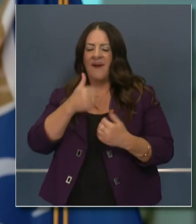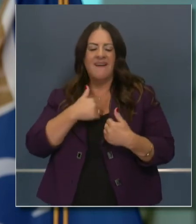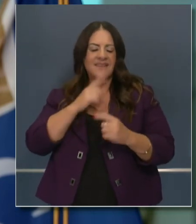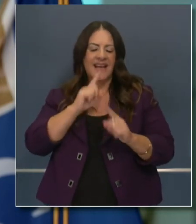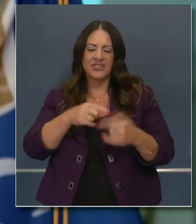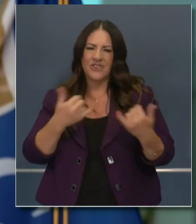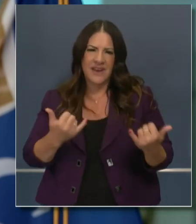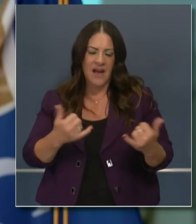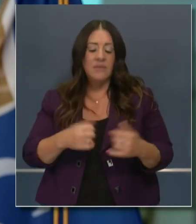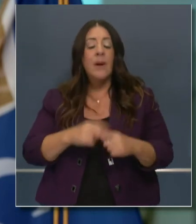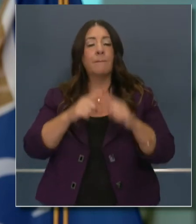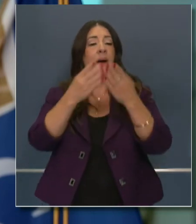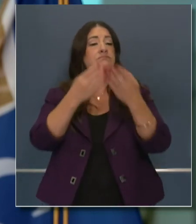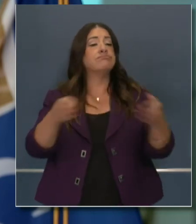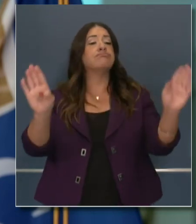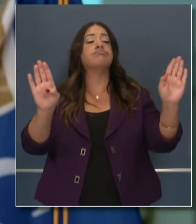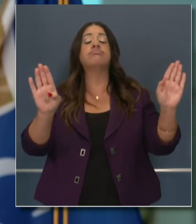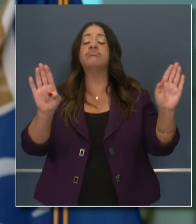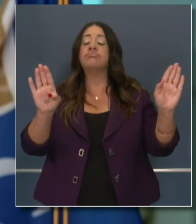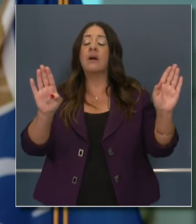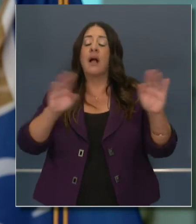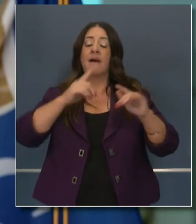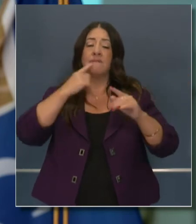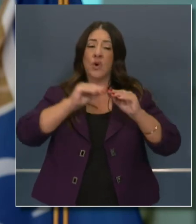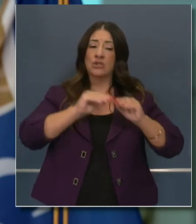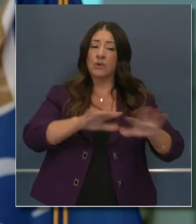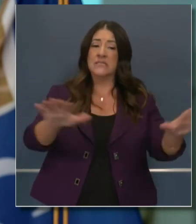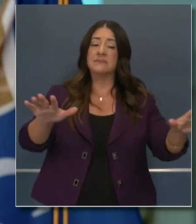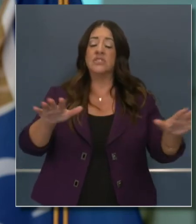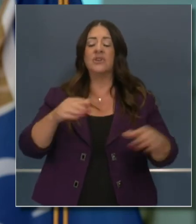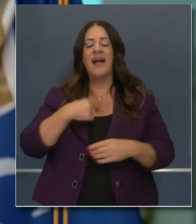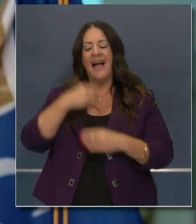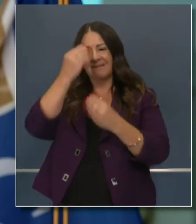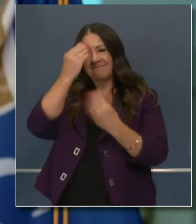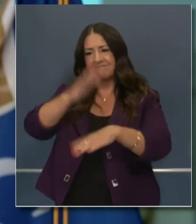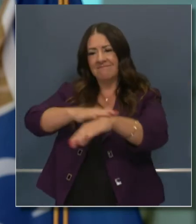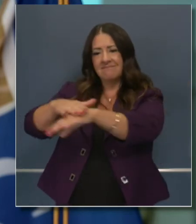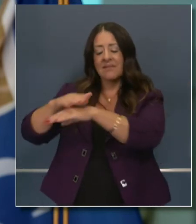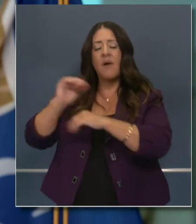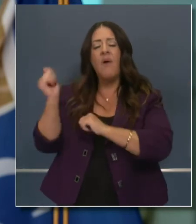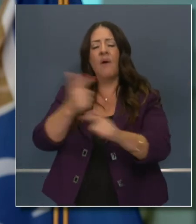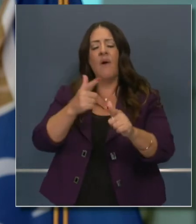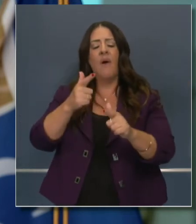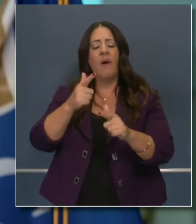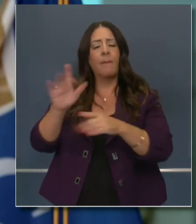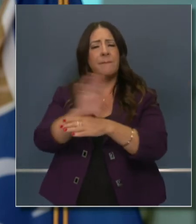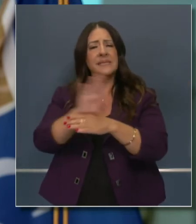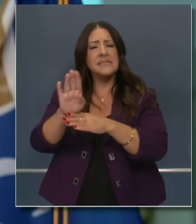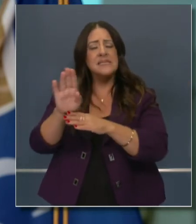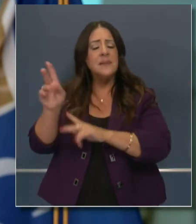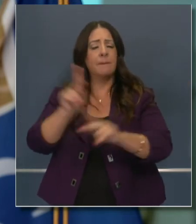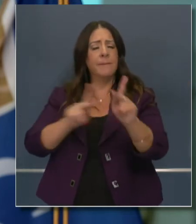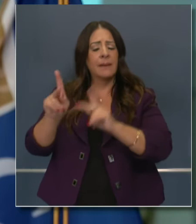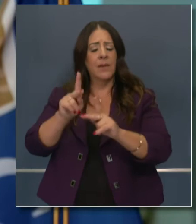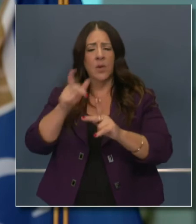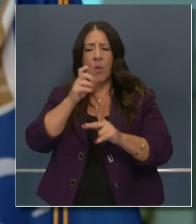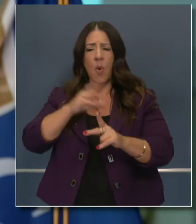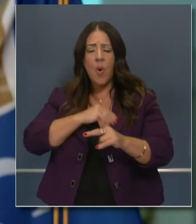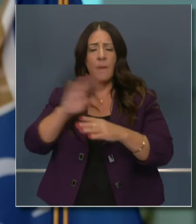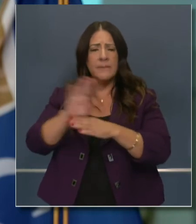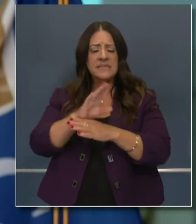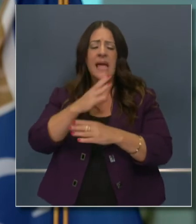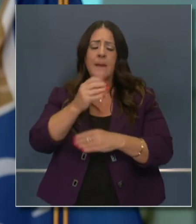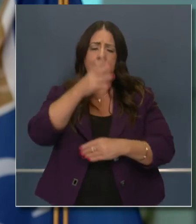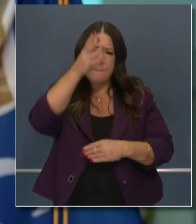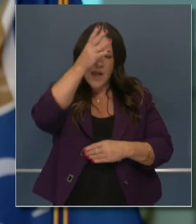to the broader issue of transmission, I would say to all the business men and women, I would tell all the entrepreneurs and parents